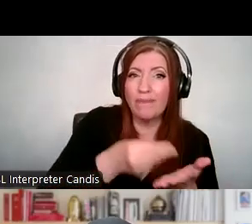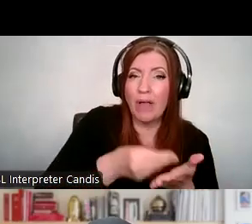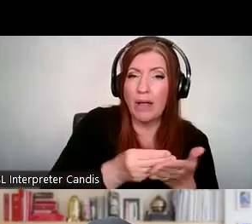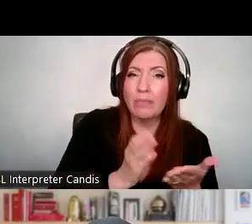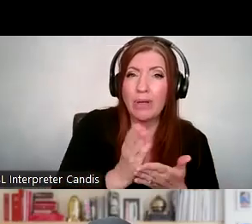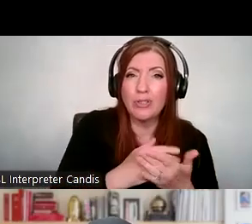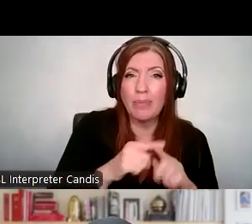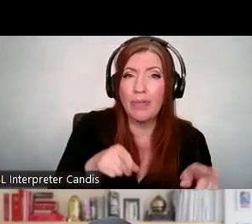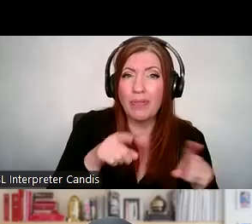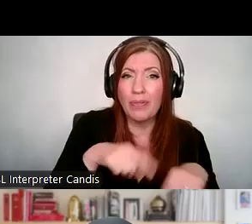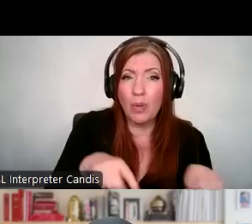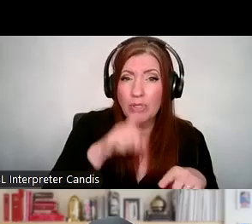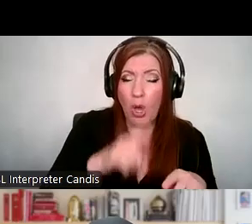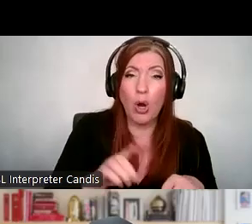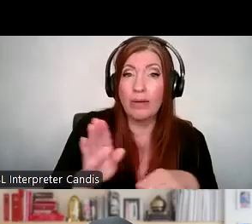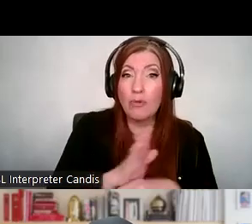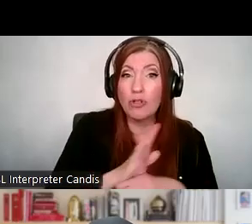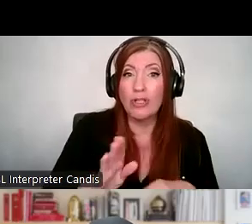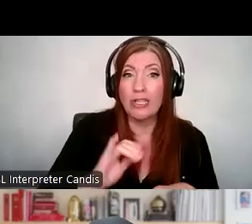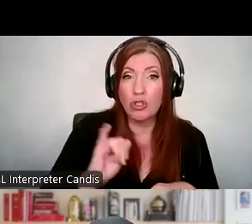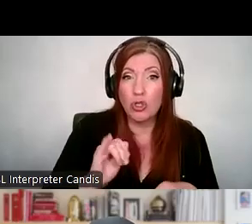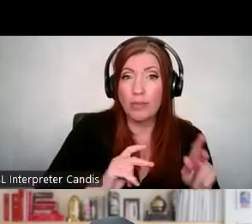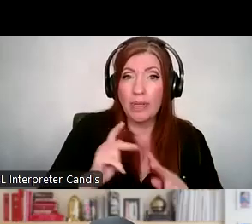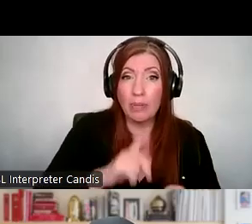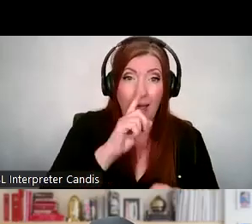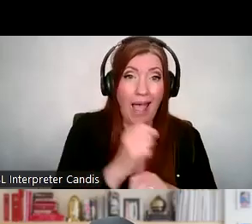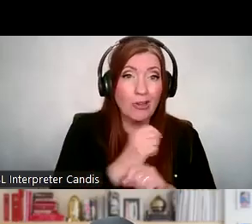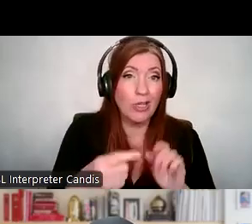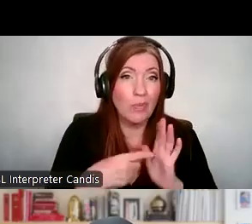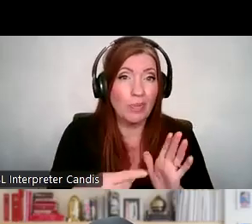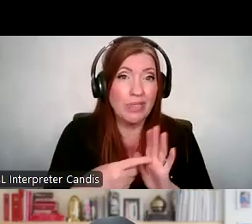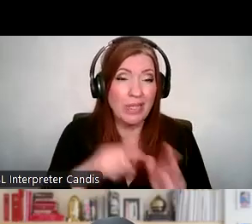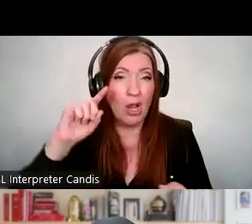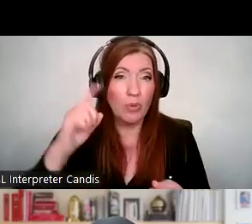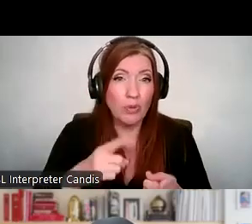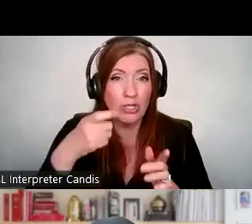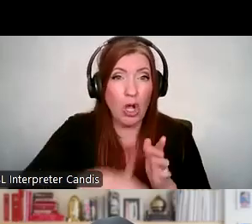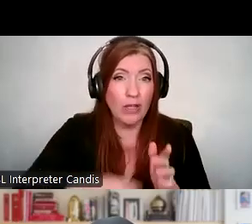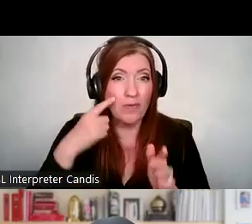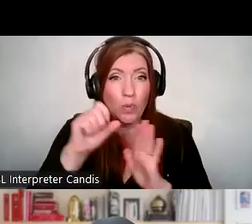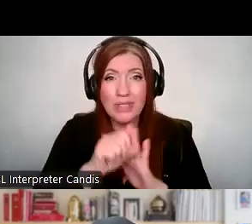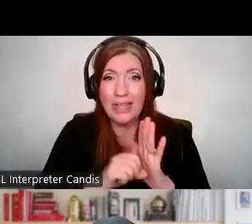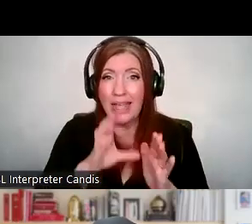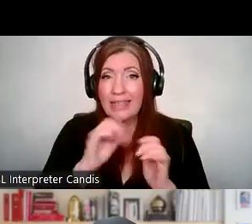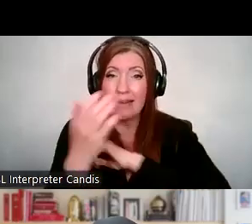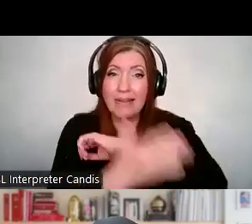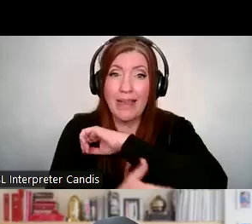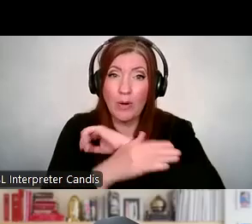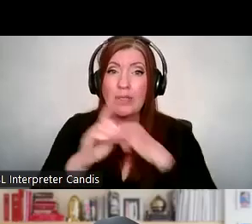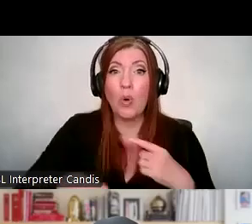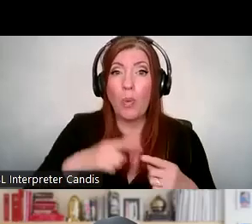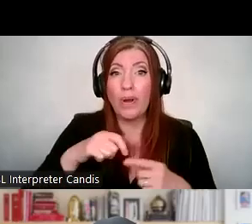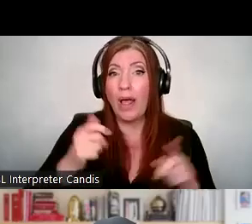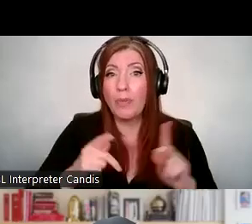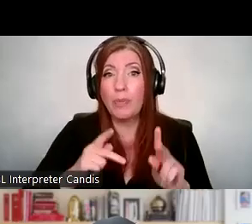commercially insured individuals. So this will actually represent a huge drop in the cost to states and counties when you get others to pay for it, and